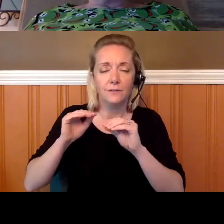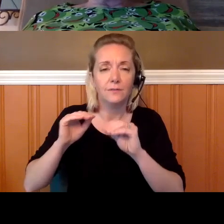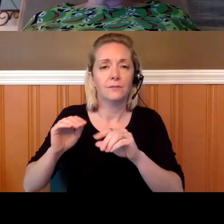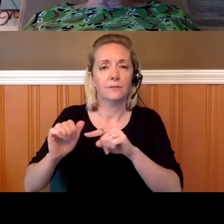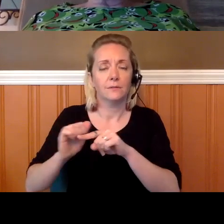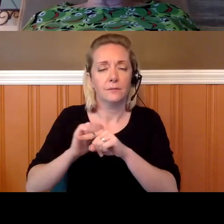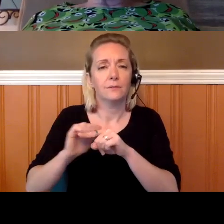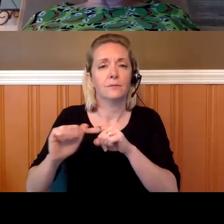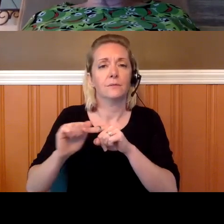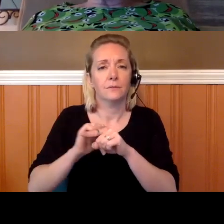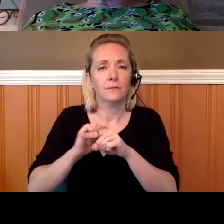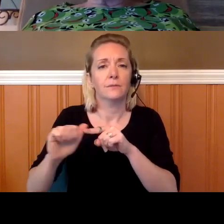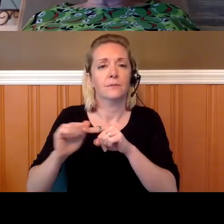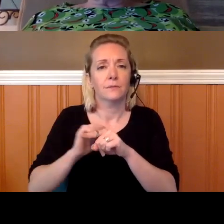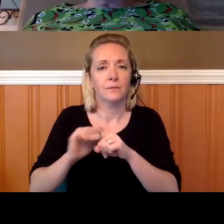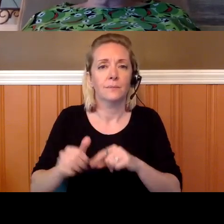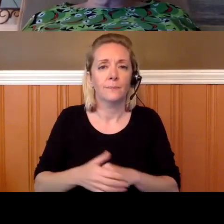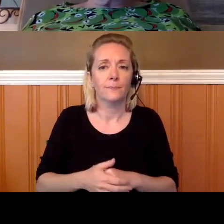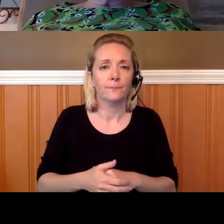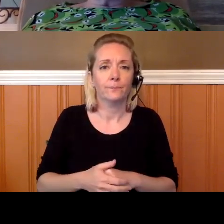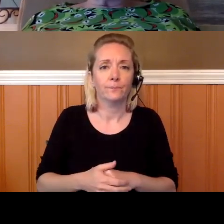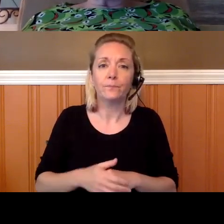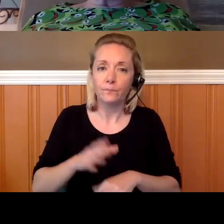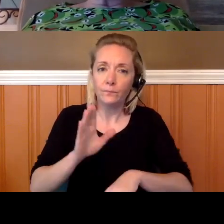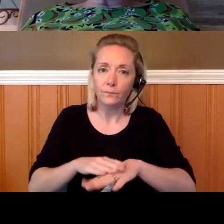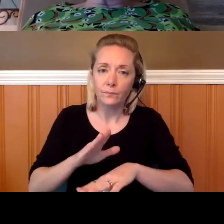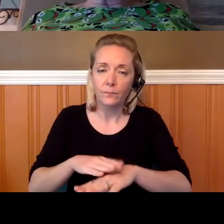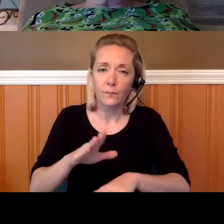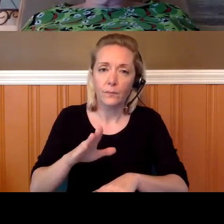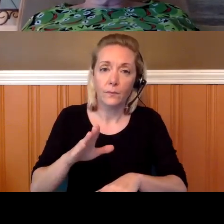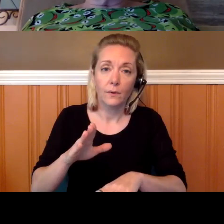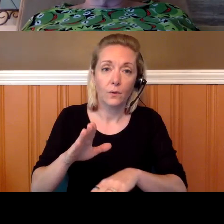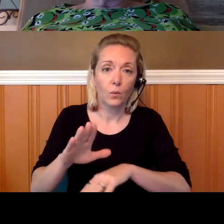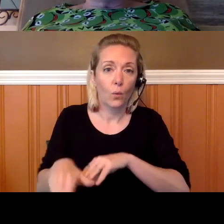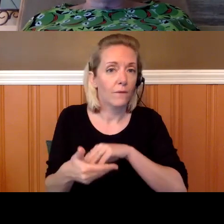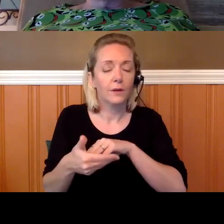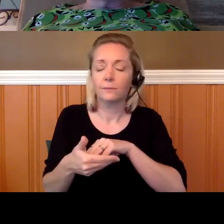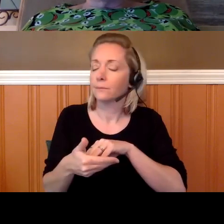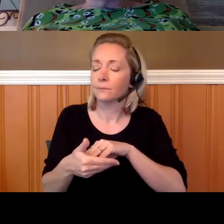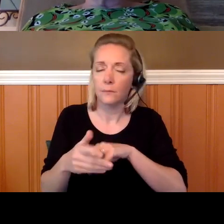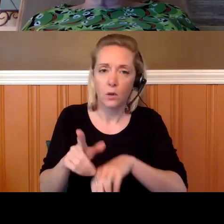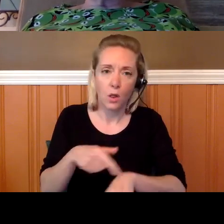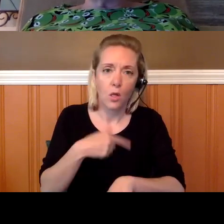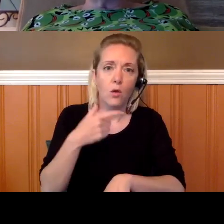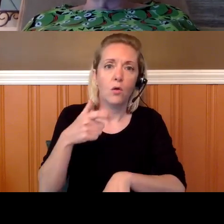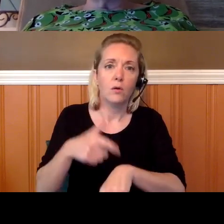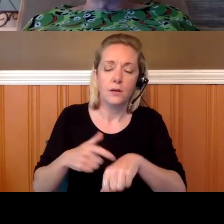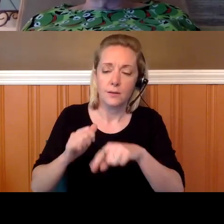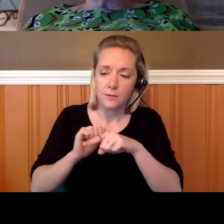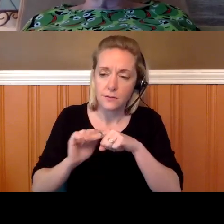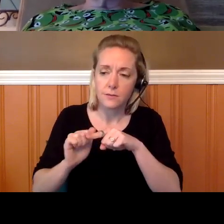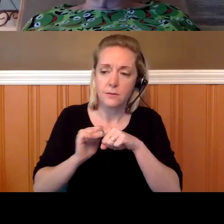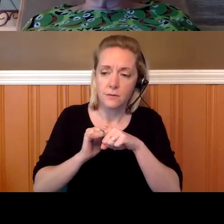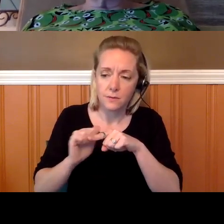it has to be done. It takes a long time, but some of our kids, we really do have